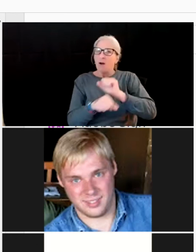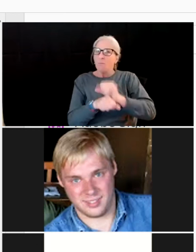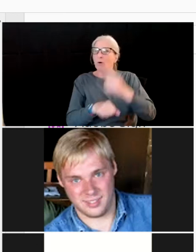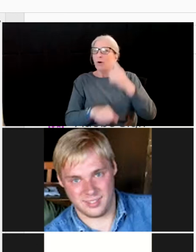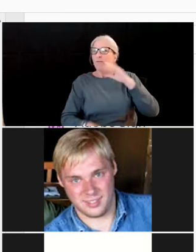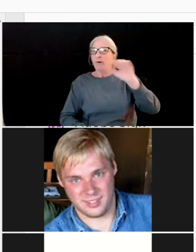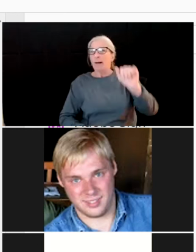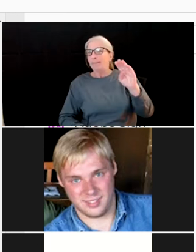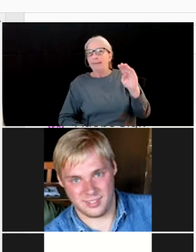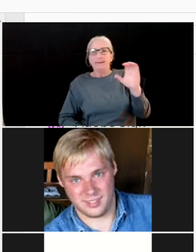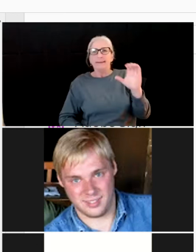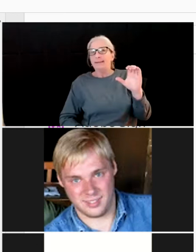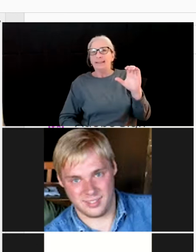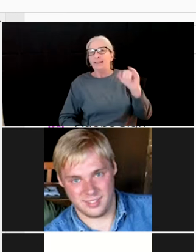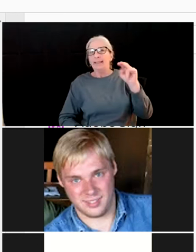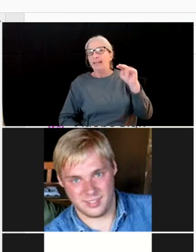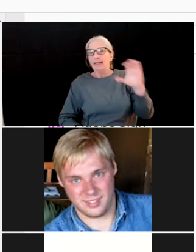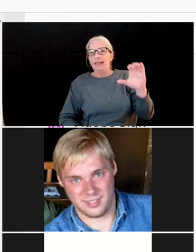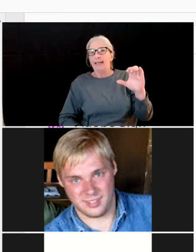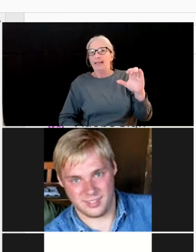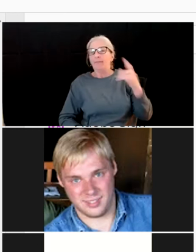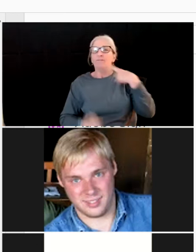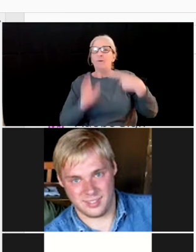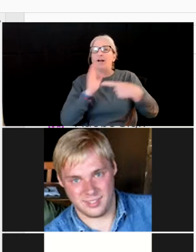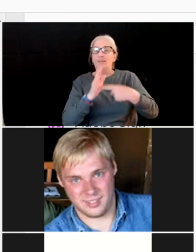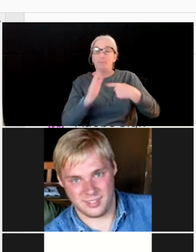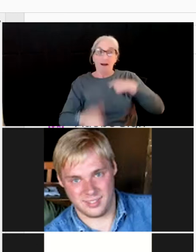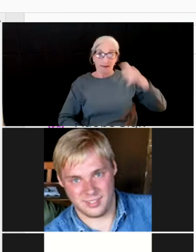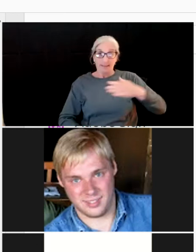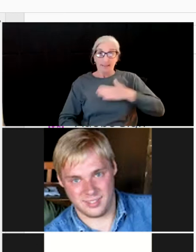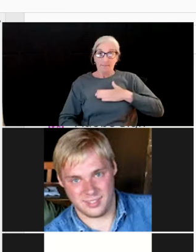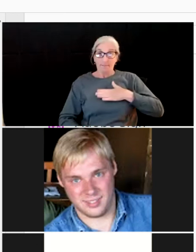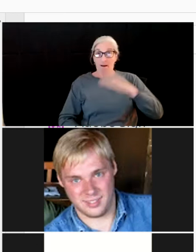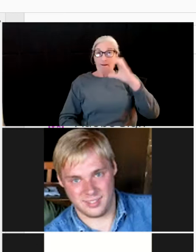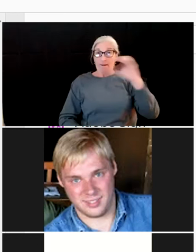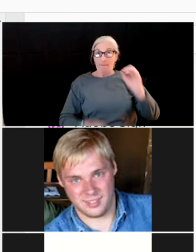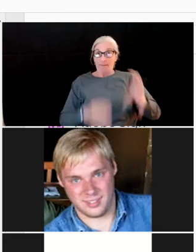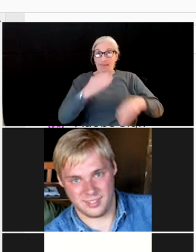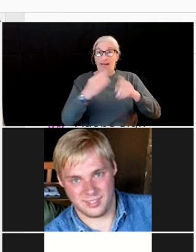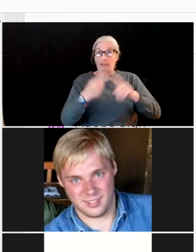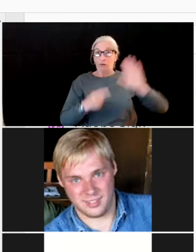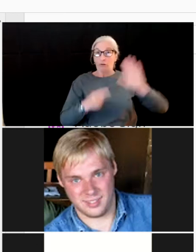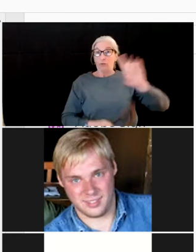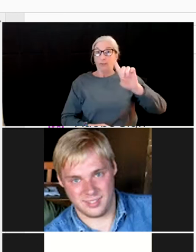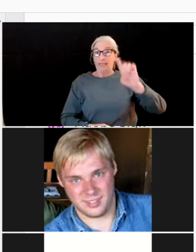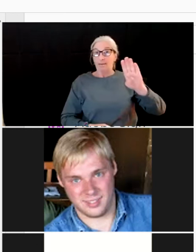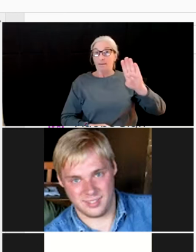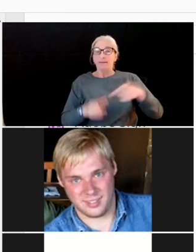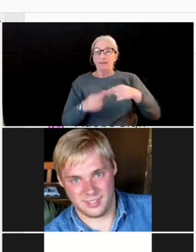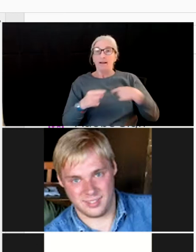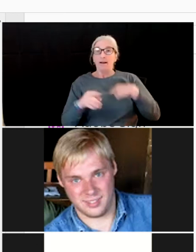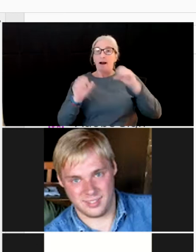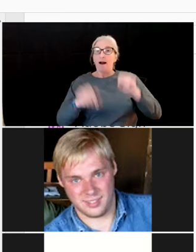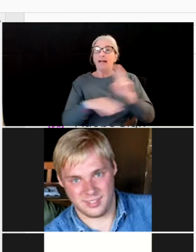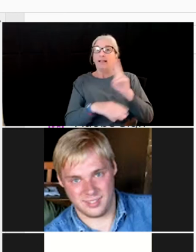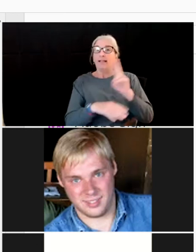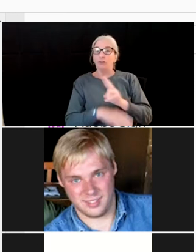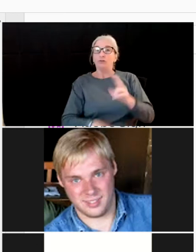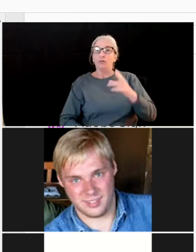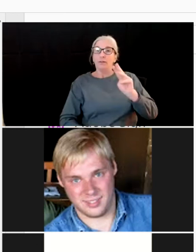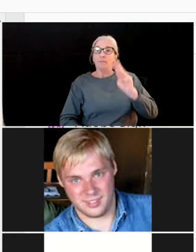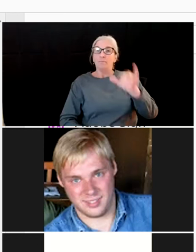ABC Inc. You know, I need my employer added to your database so I can report my wages online. And once that